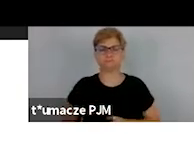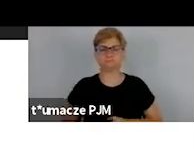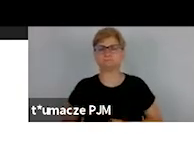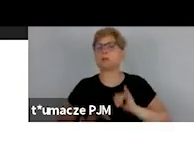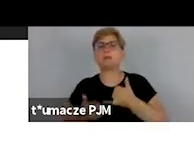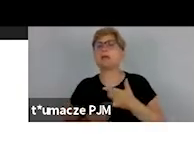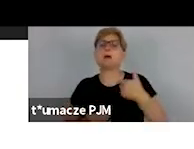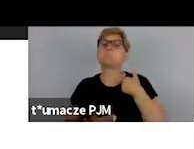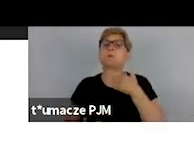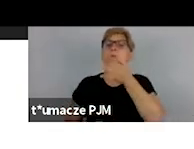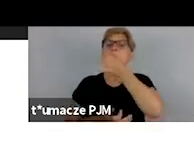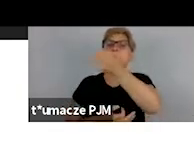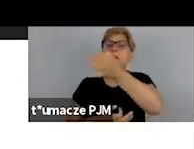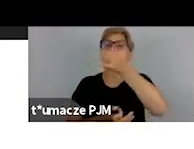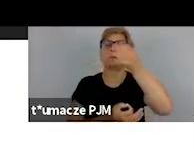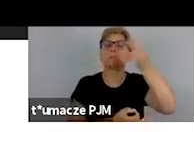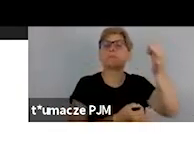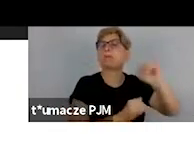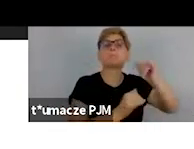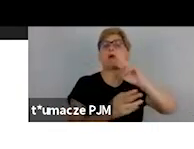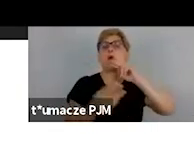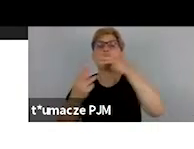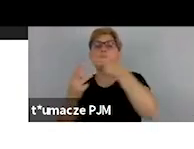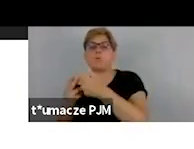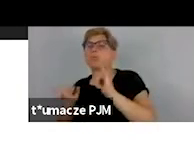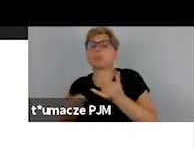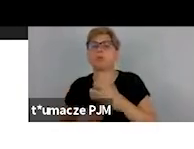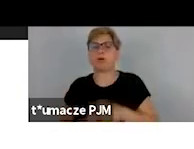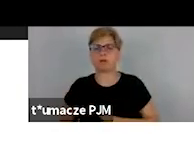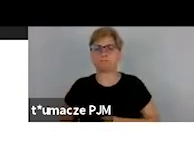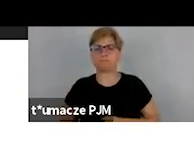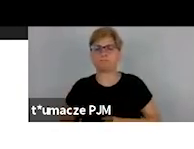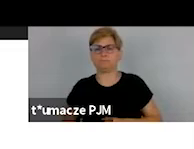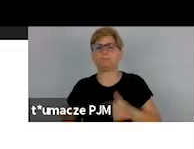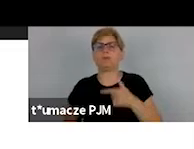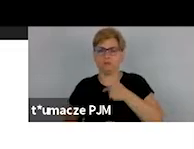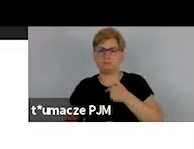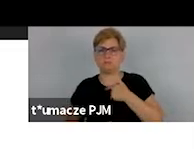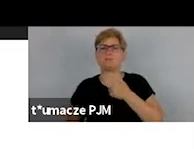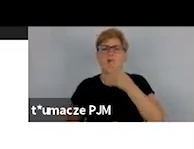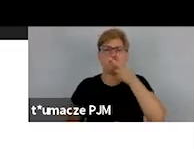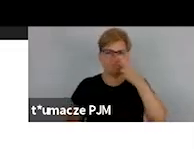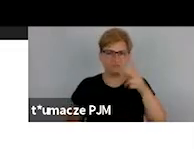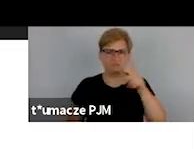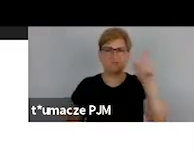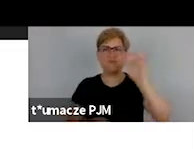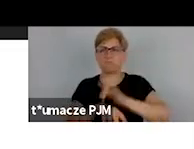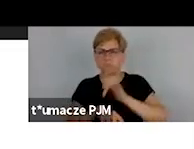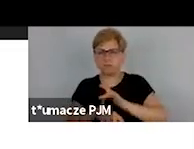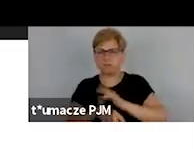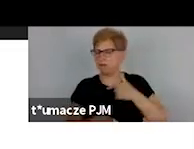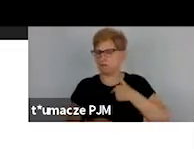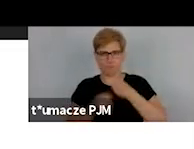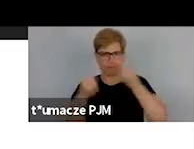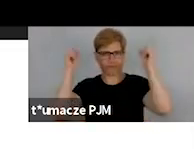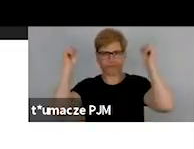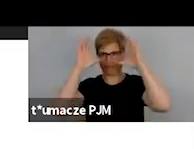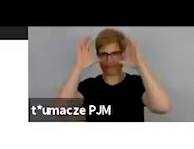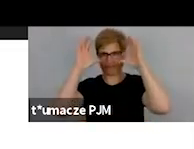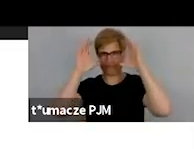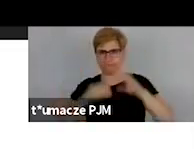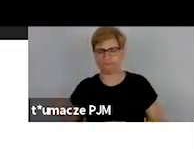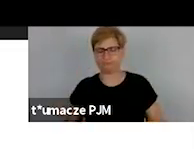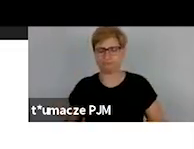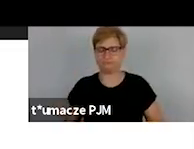not only shocked by a number, which is of course shocking, but also how it happened that those people